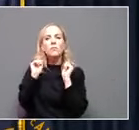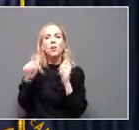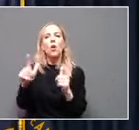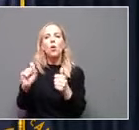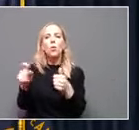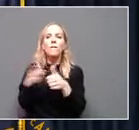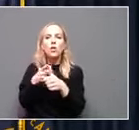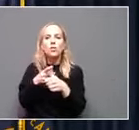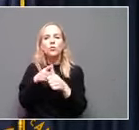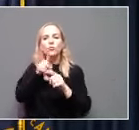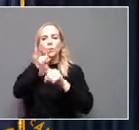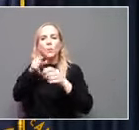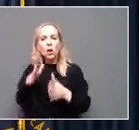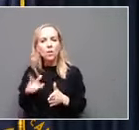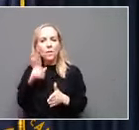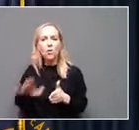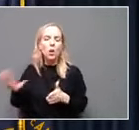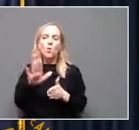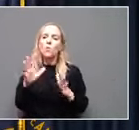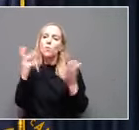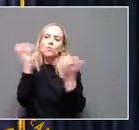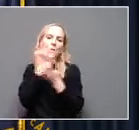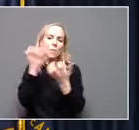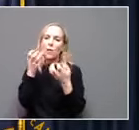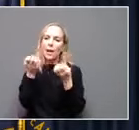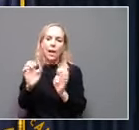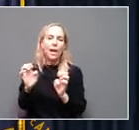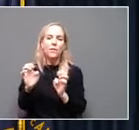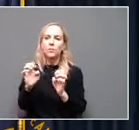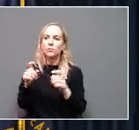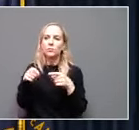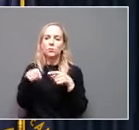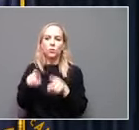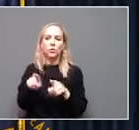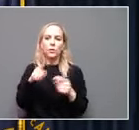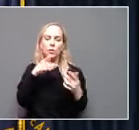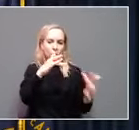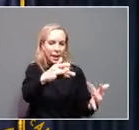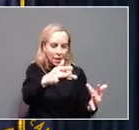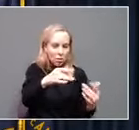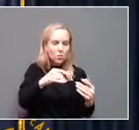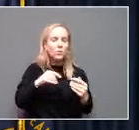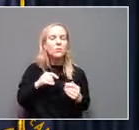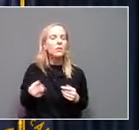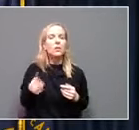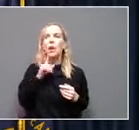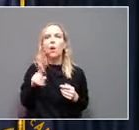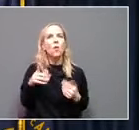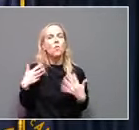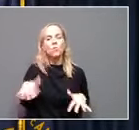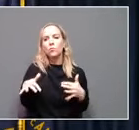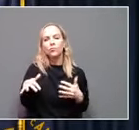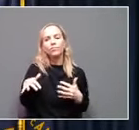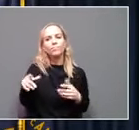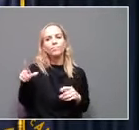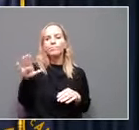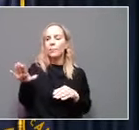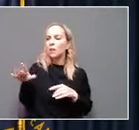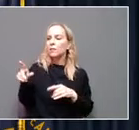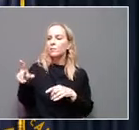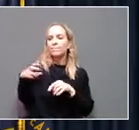responders there for their incredible efforts in the aftermath of the tornadoes. They are a credit to their community and